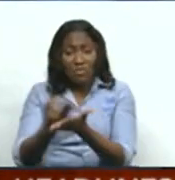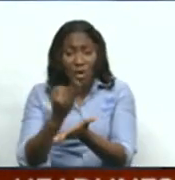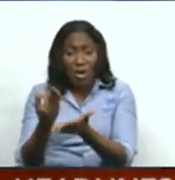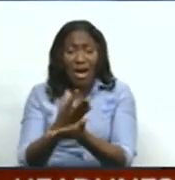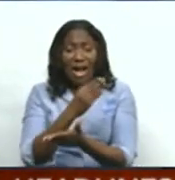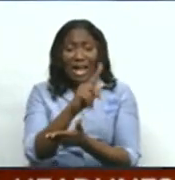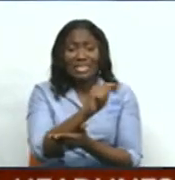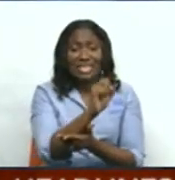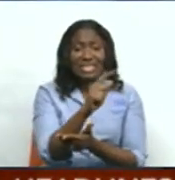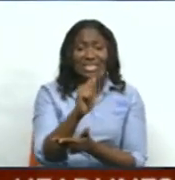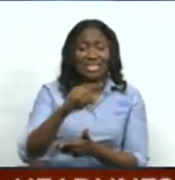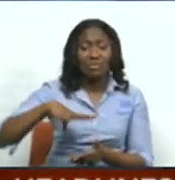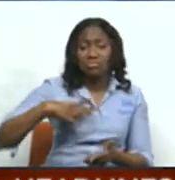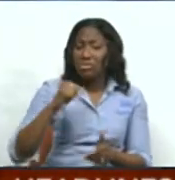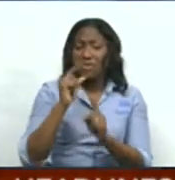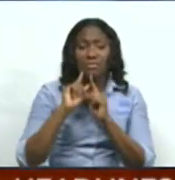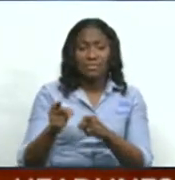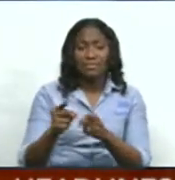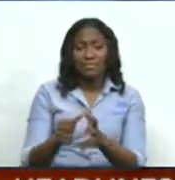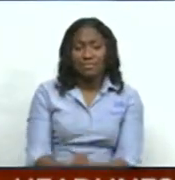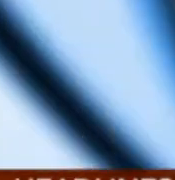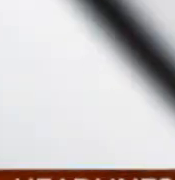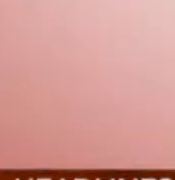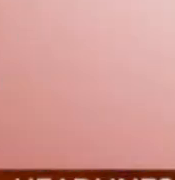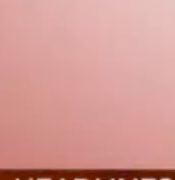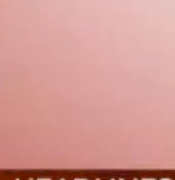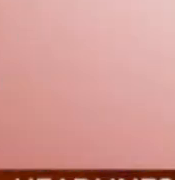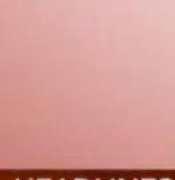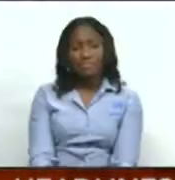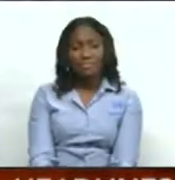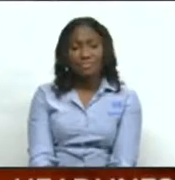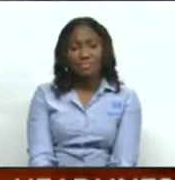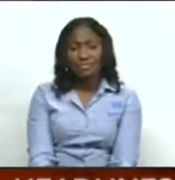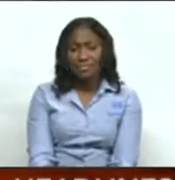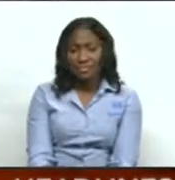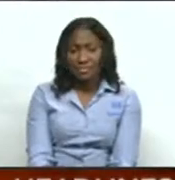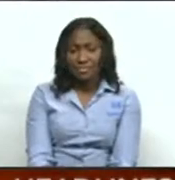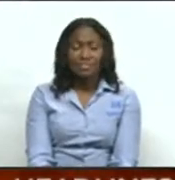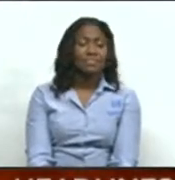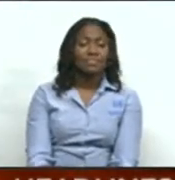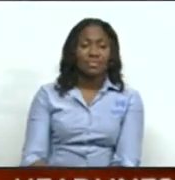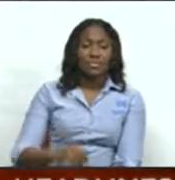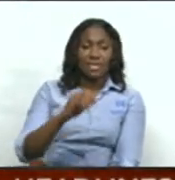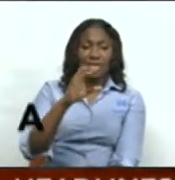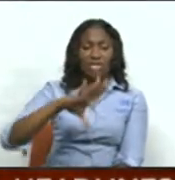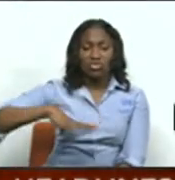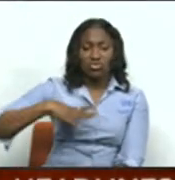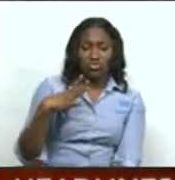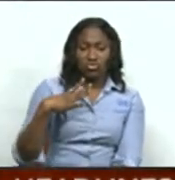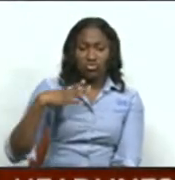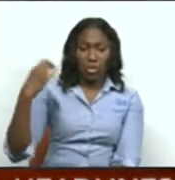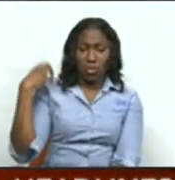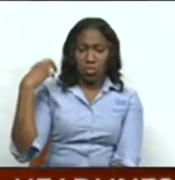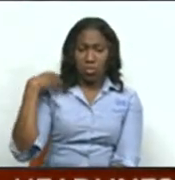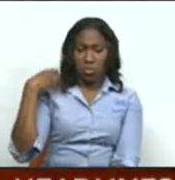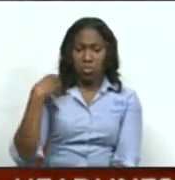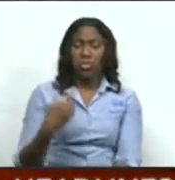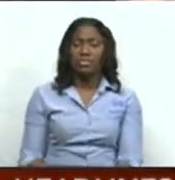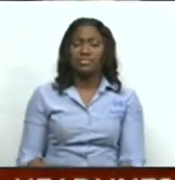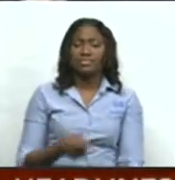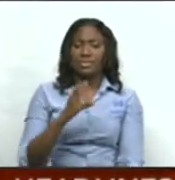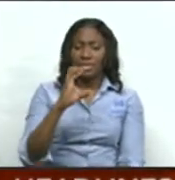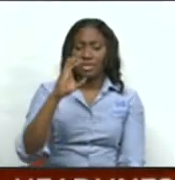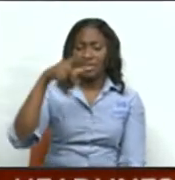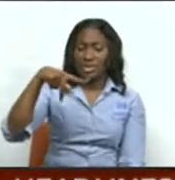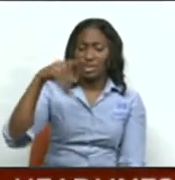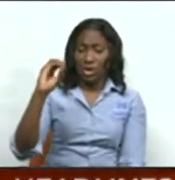TSCT's executives have been unsuccessful. Chief Personal Officer Dr. Daryl Dindial is dismissing